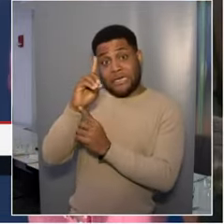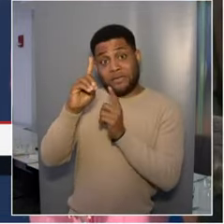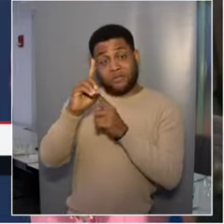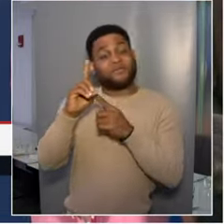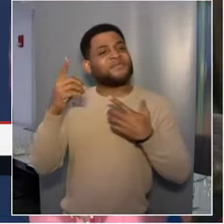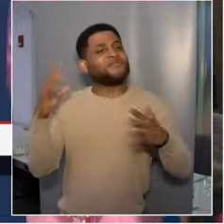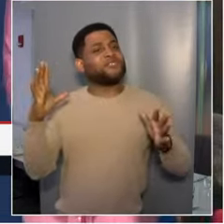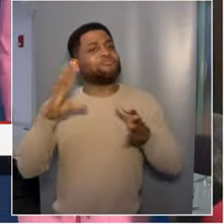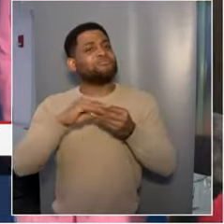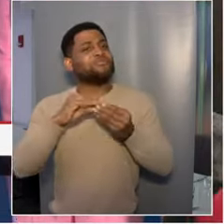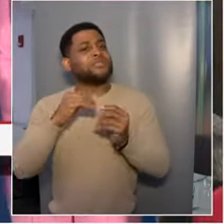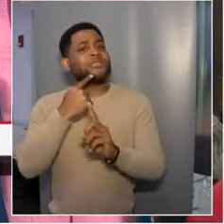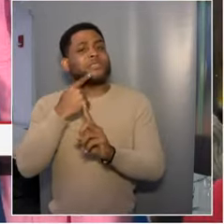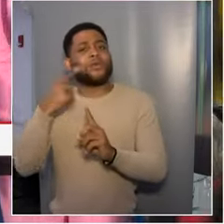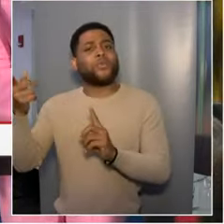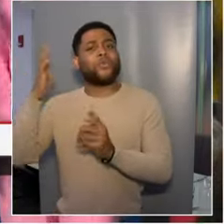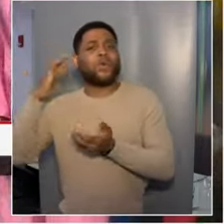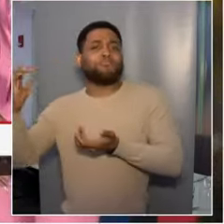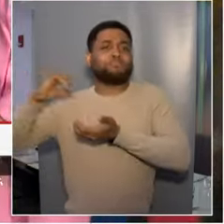together for a long time.